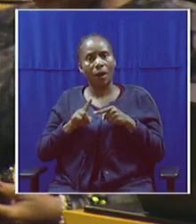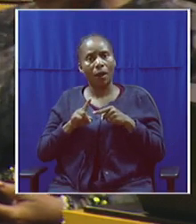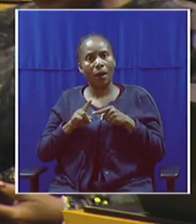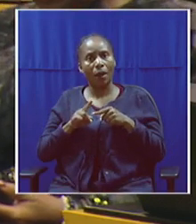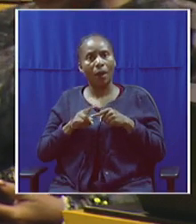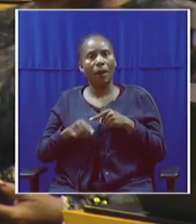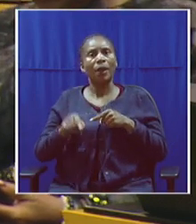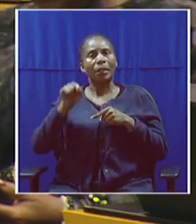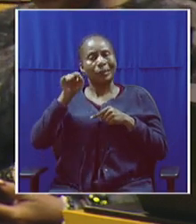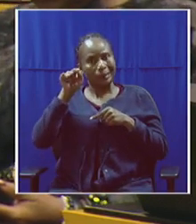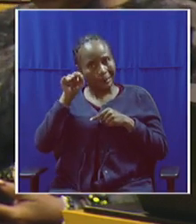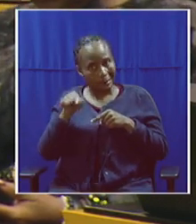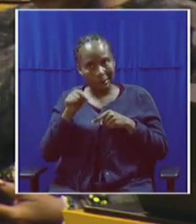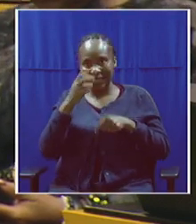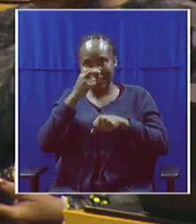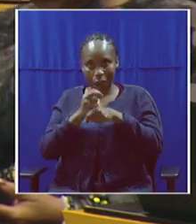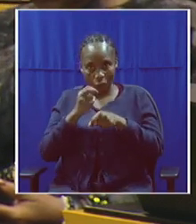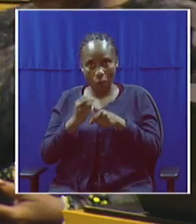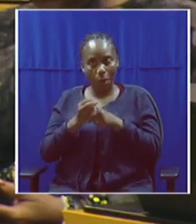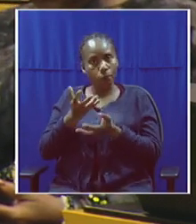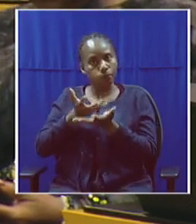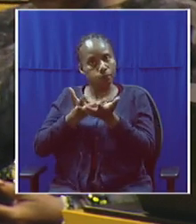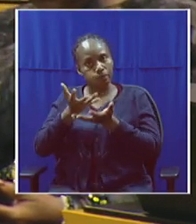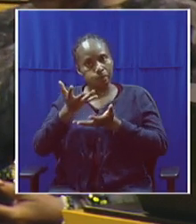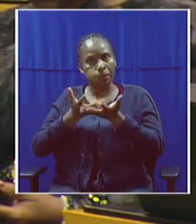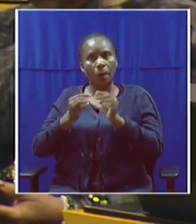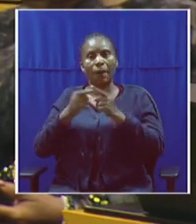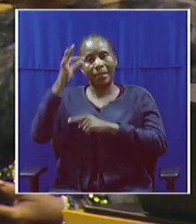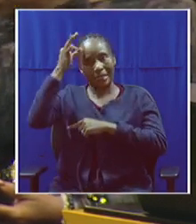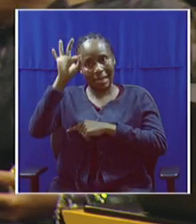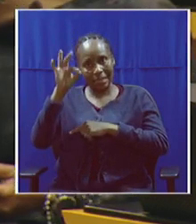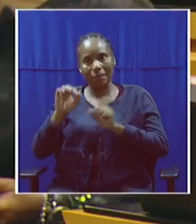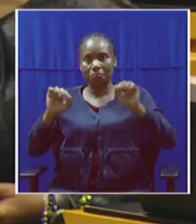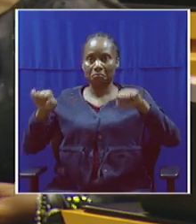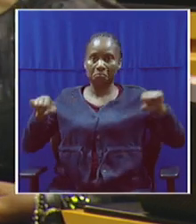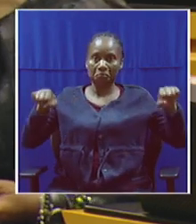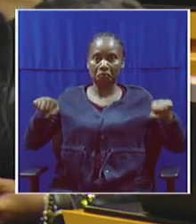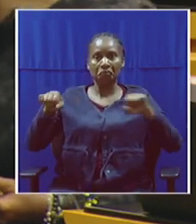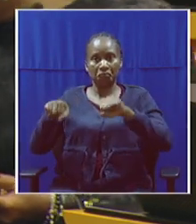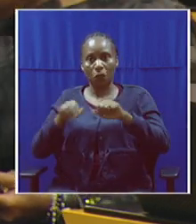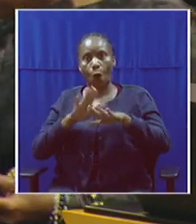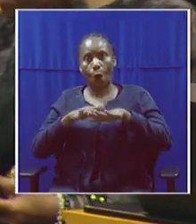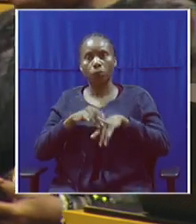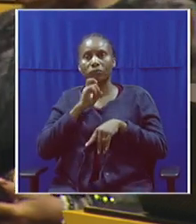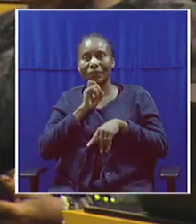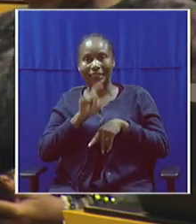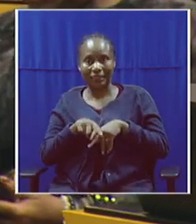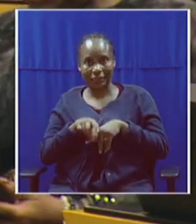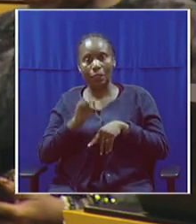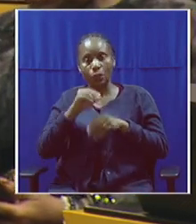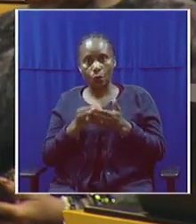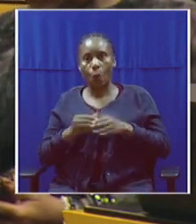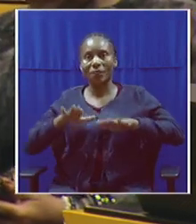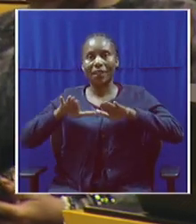subsidized by the state let's talk to one another agree on reducing it so that the stability in